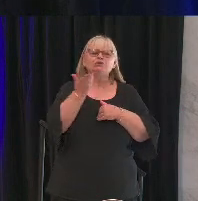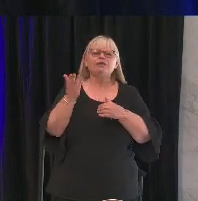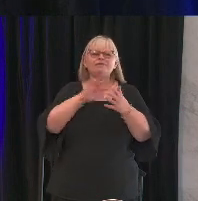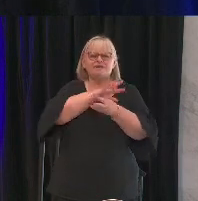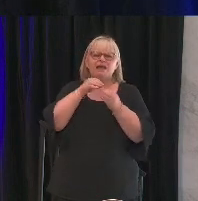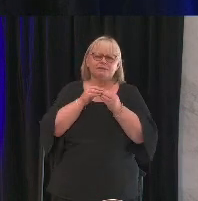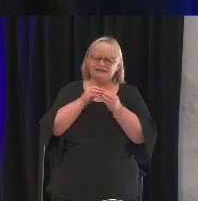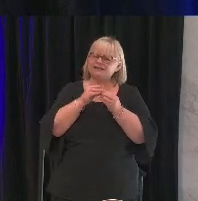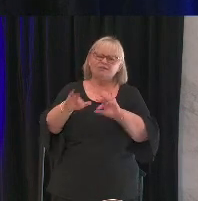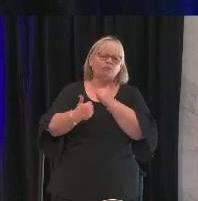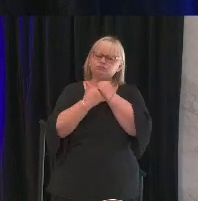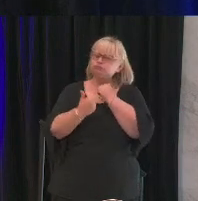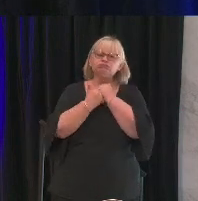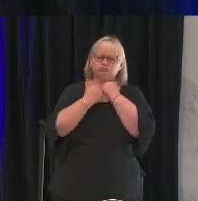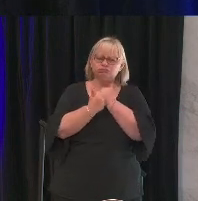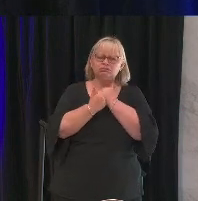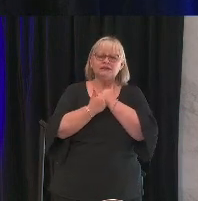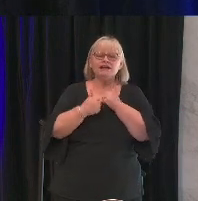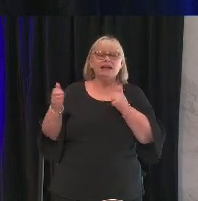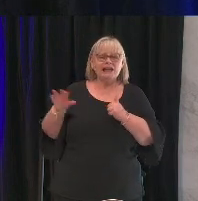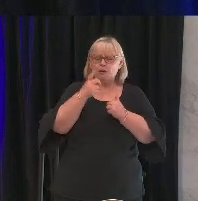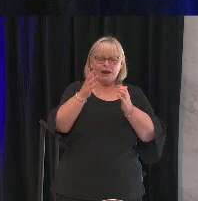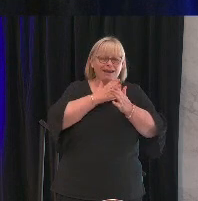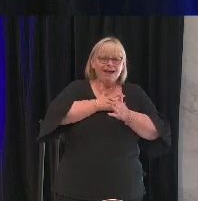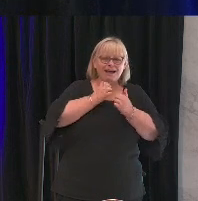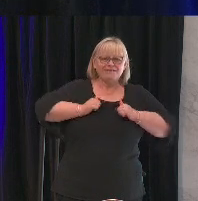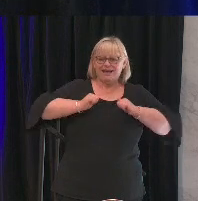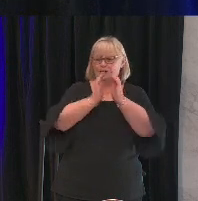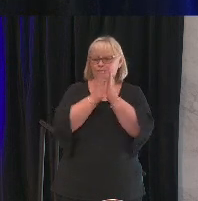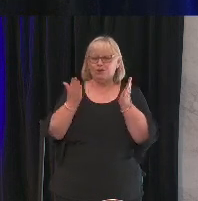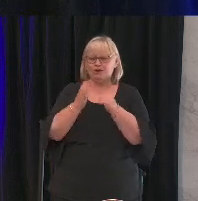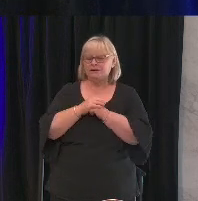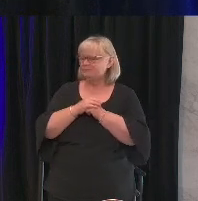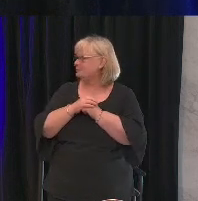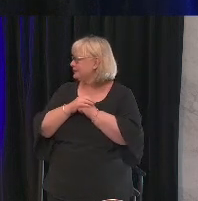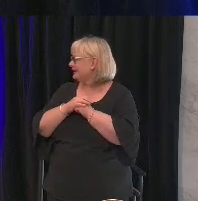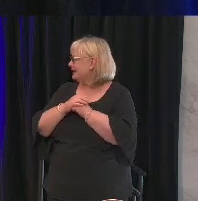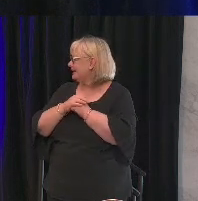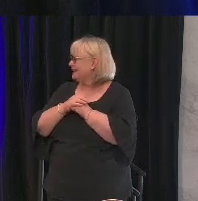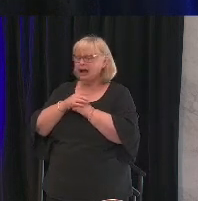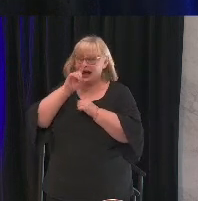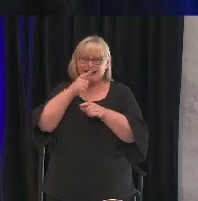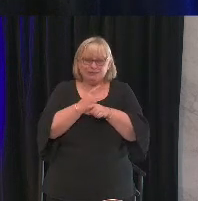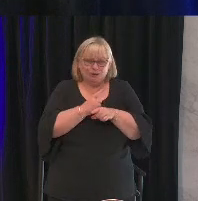too for this and everyone loving our book. I don't know, I can't talk.